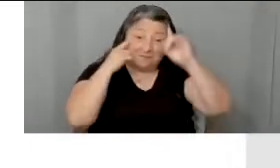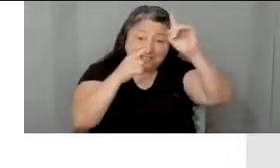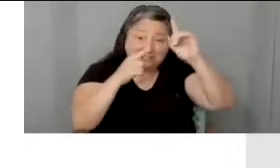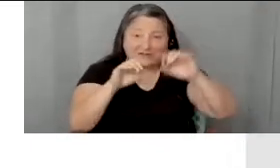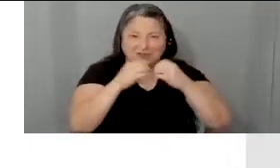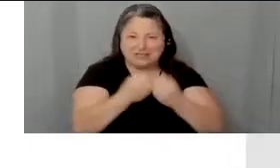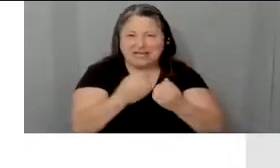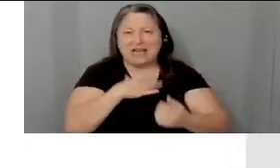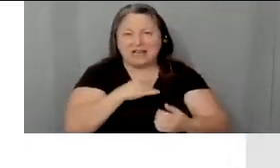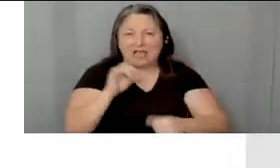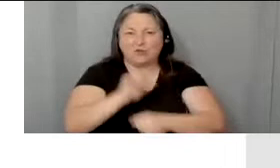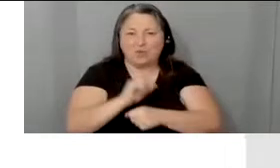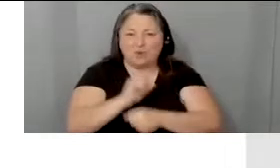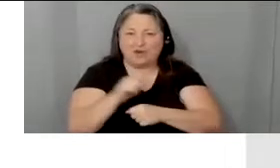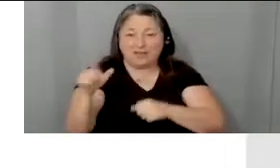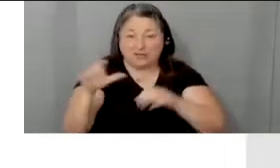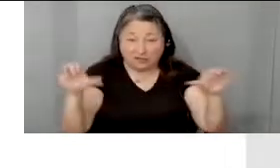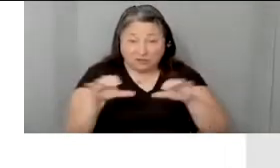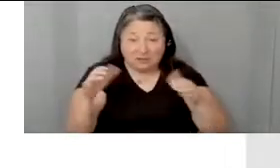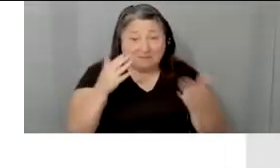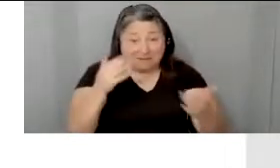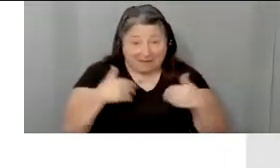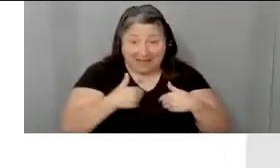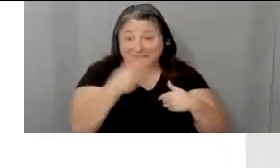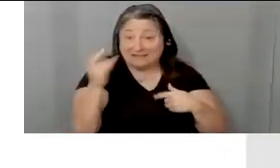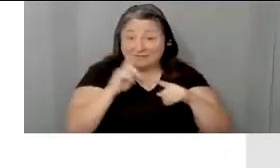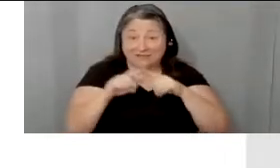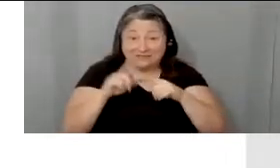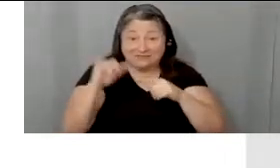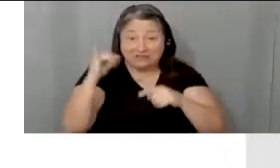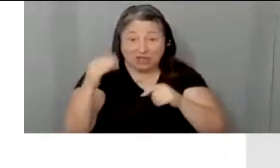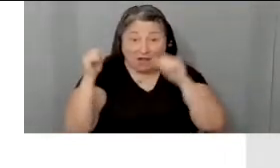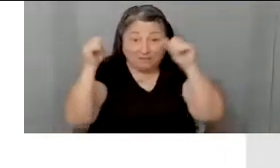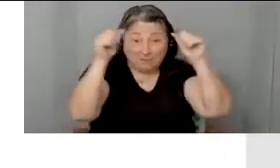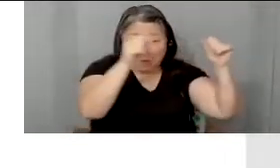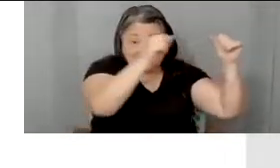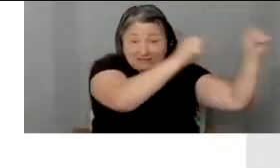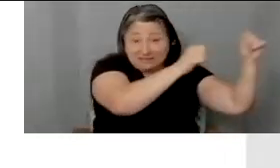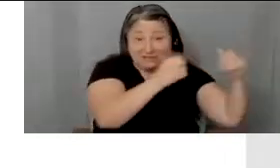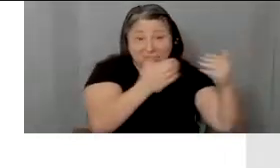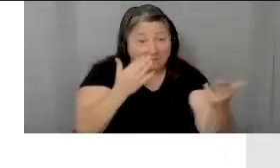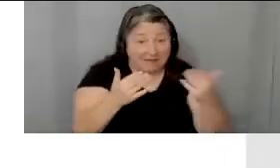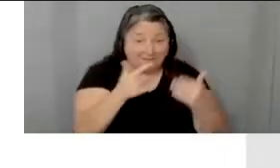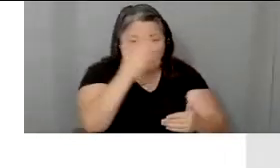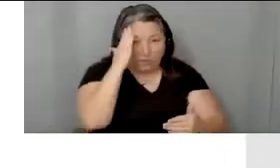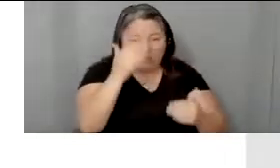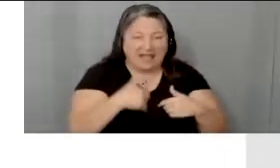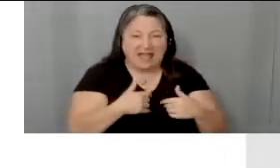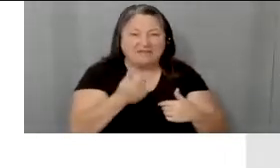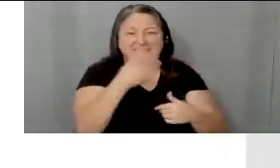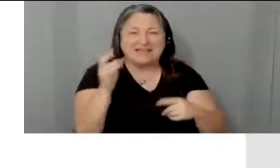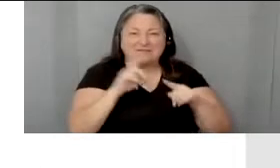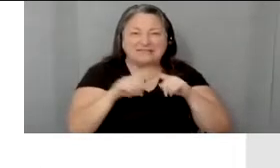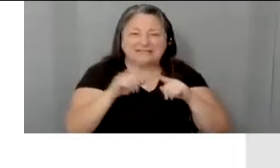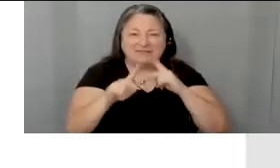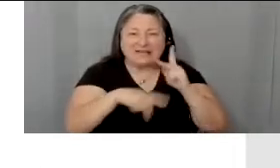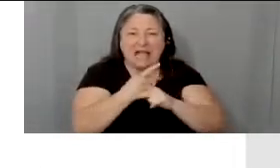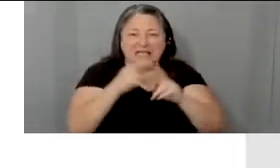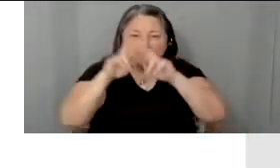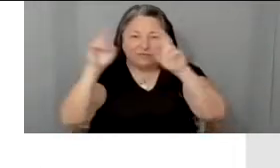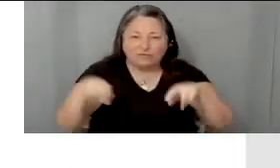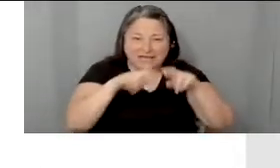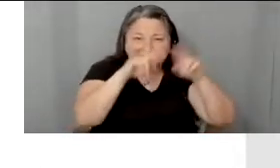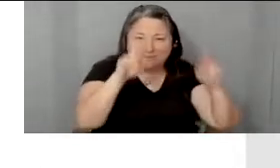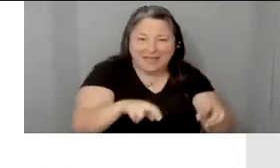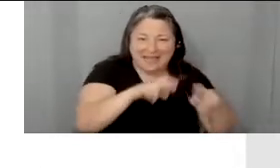they're doing. And they might have several different jobs posted. So you might create several different resumes and cover